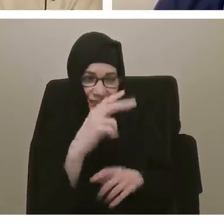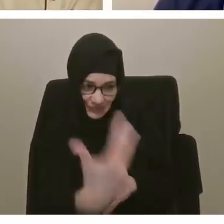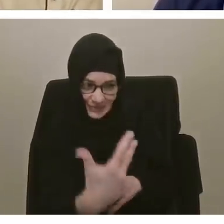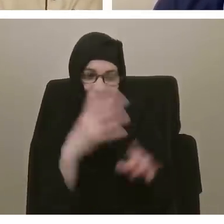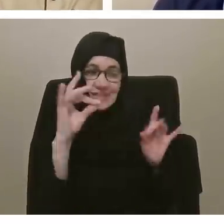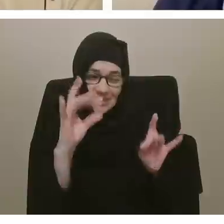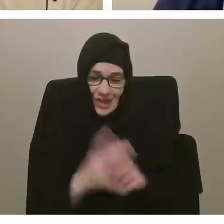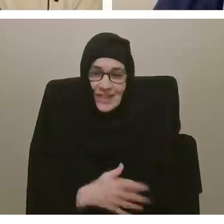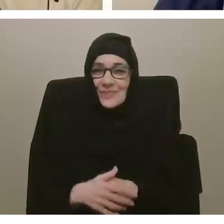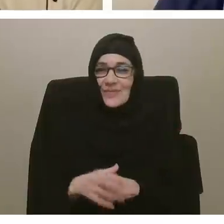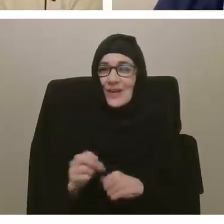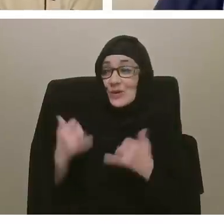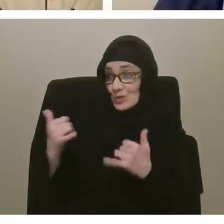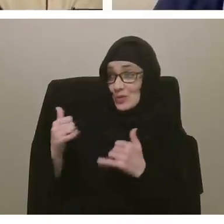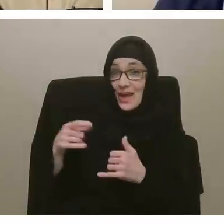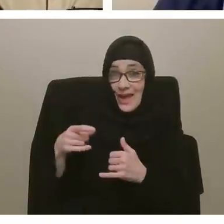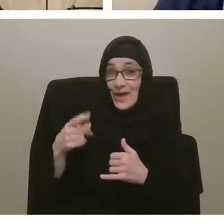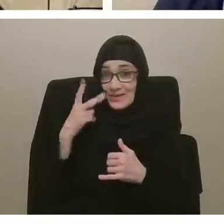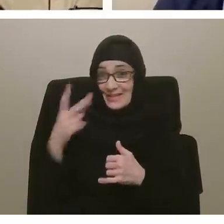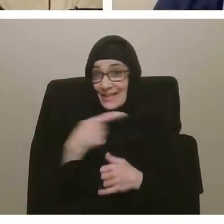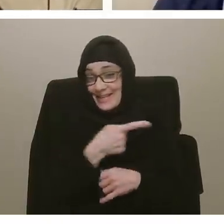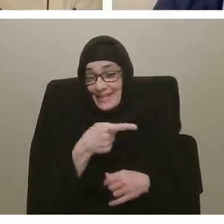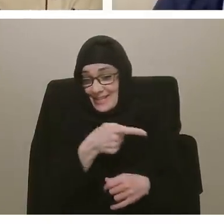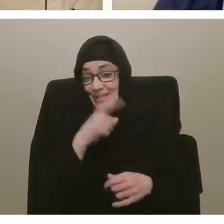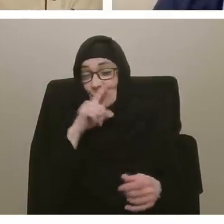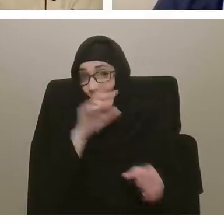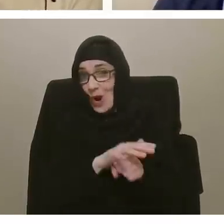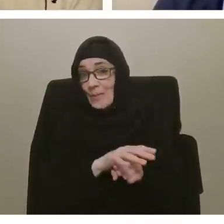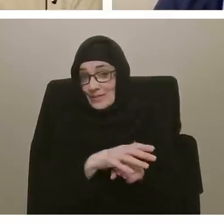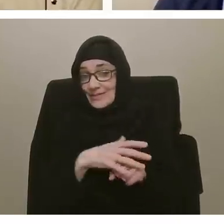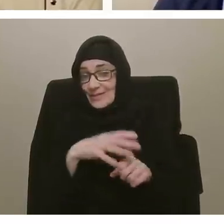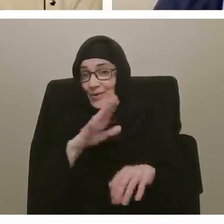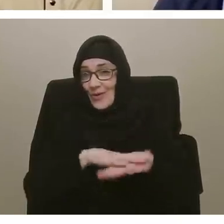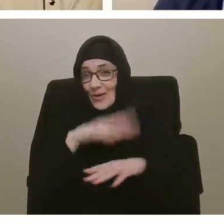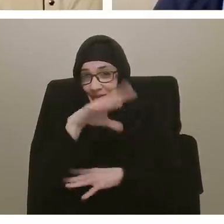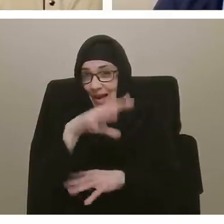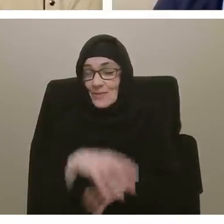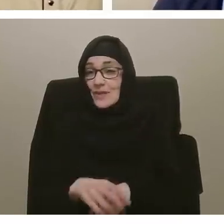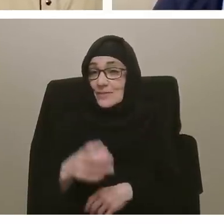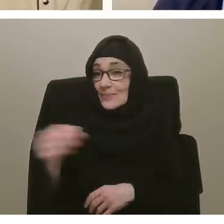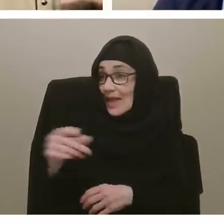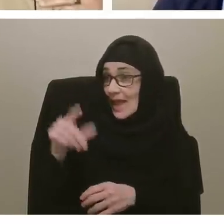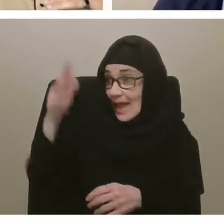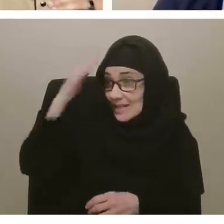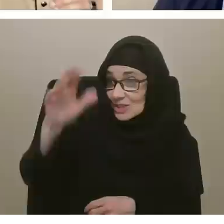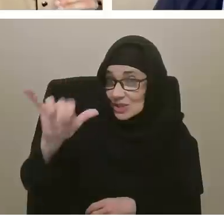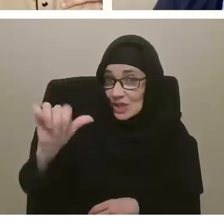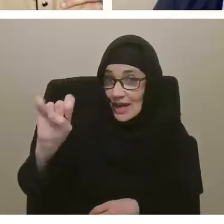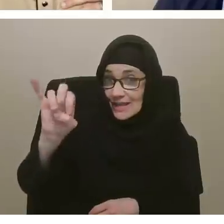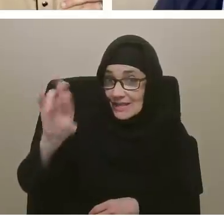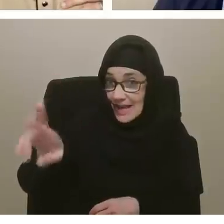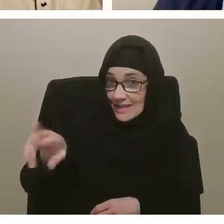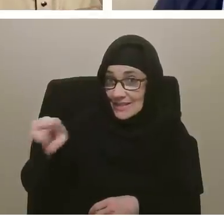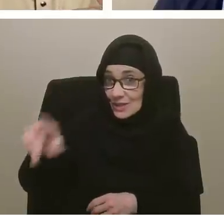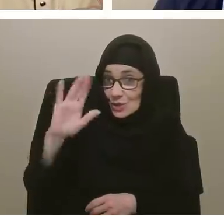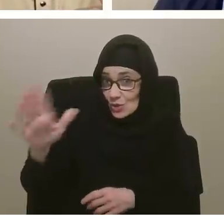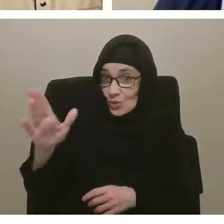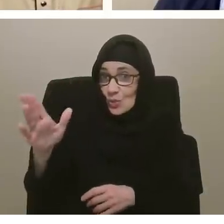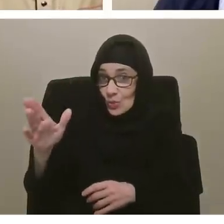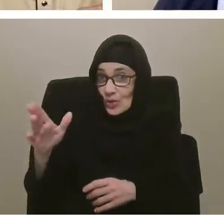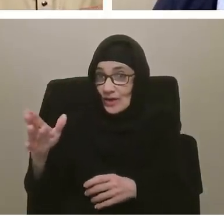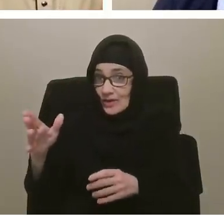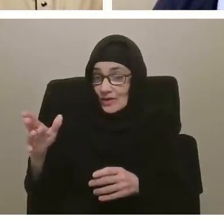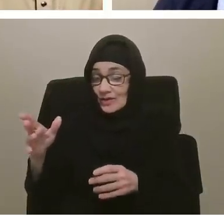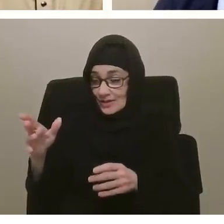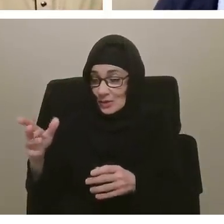here, if I get him to commit on camera, is no. Inshallah. Sheikh Yasir, we have a commitment from you that you're not going to leave us till Juz Amma to come.